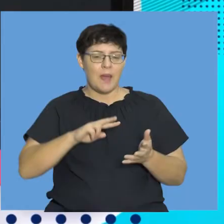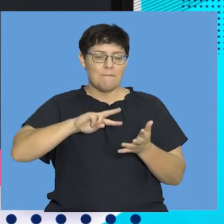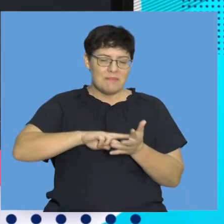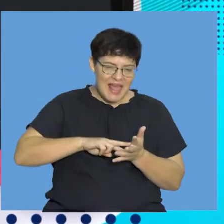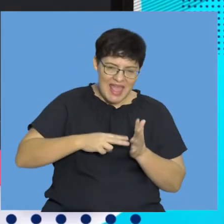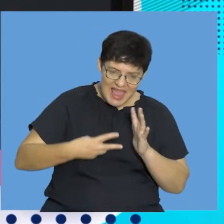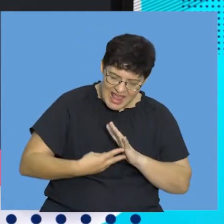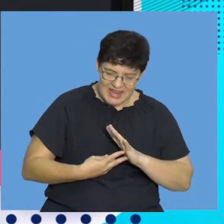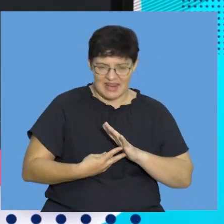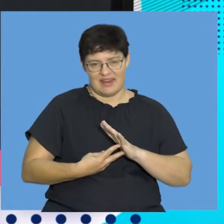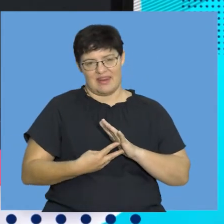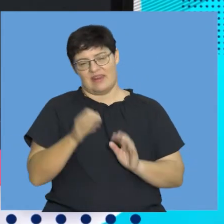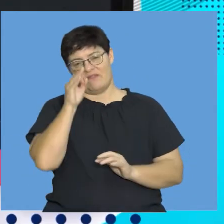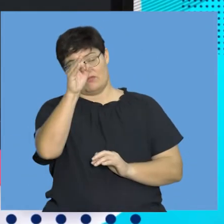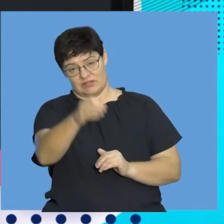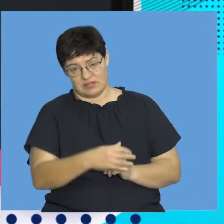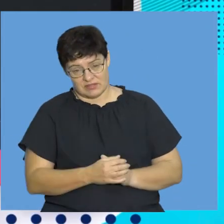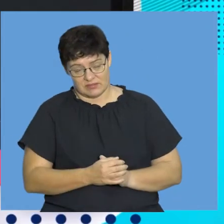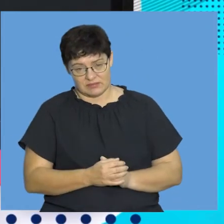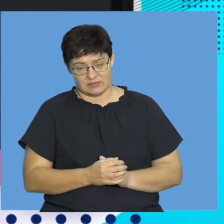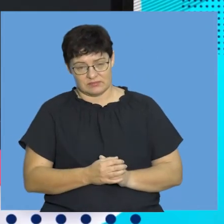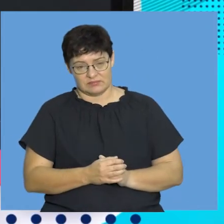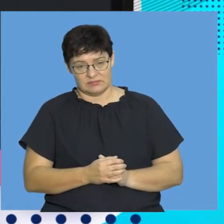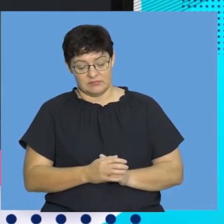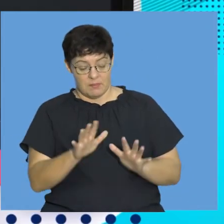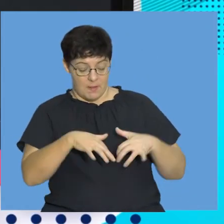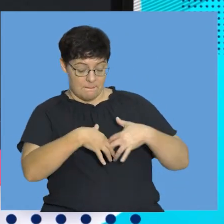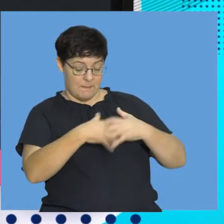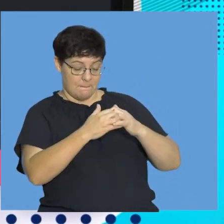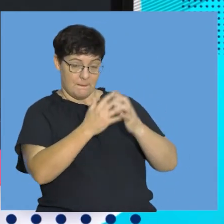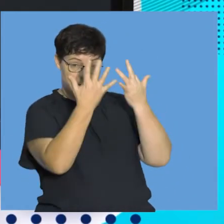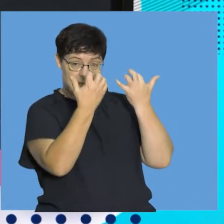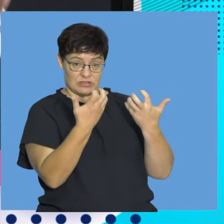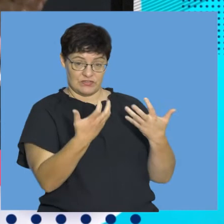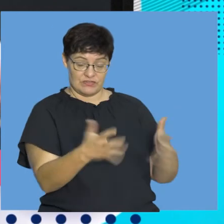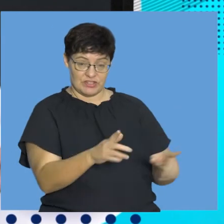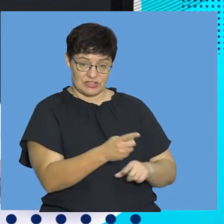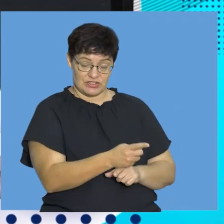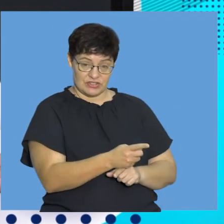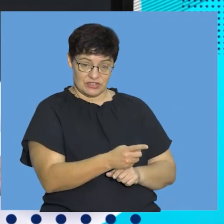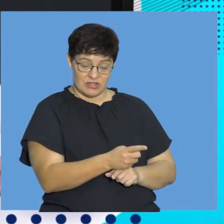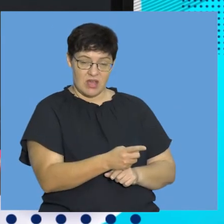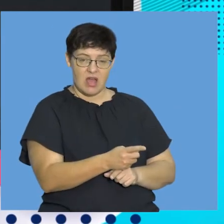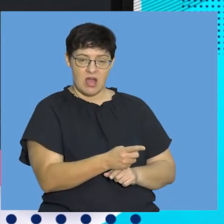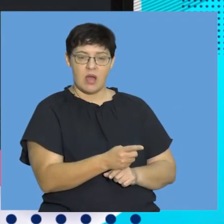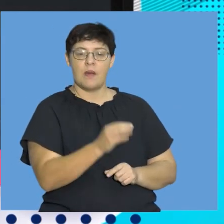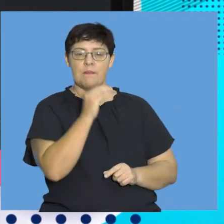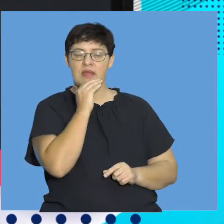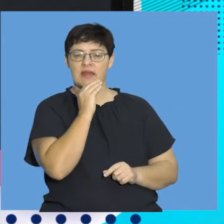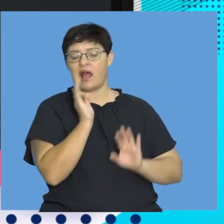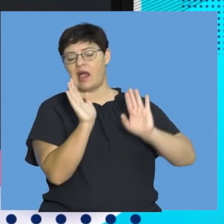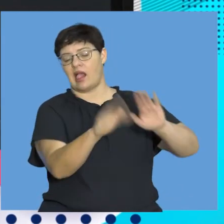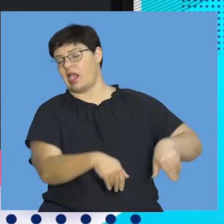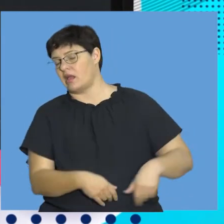a budget is a planning tool, right? But once you've drawn up a budget, it does not